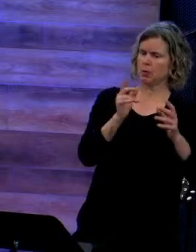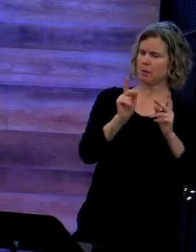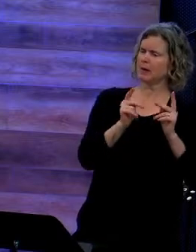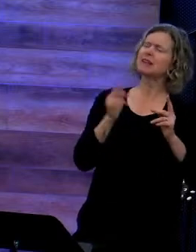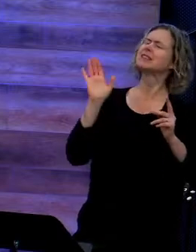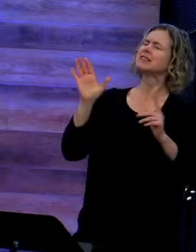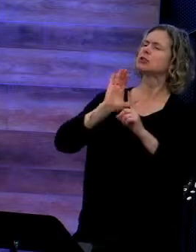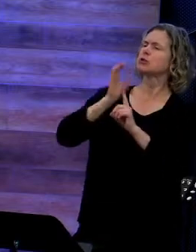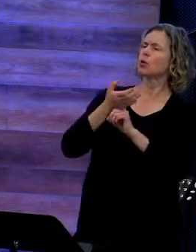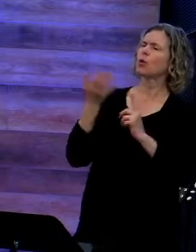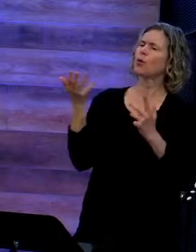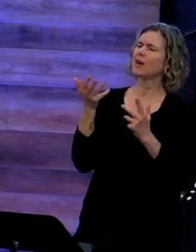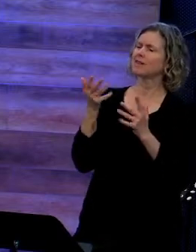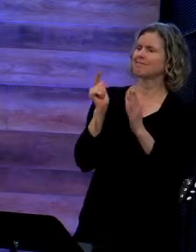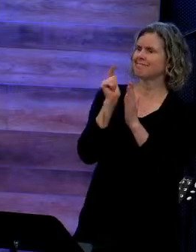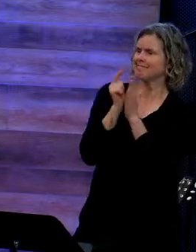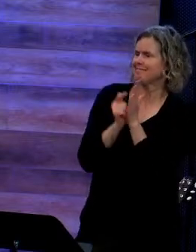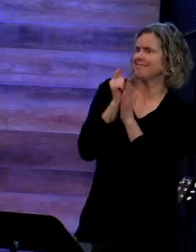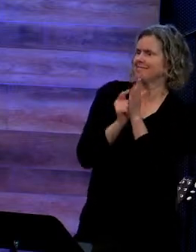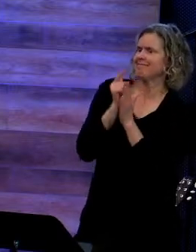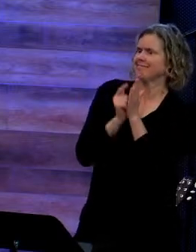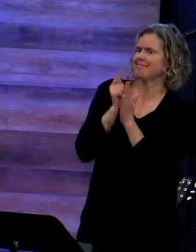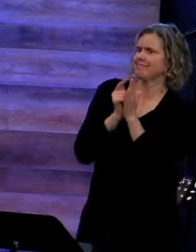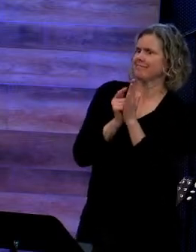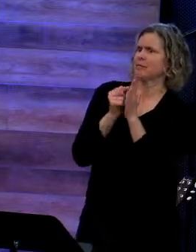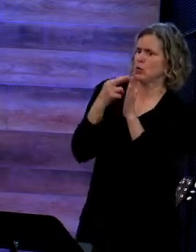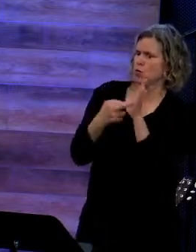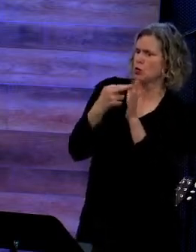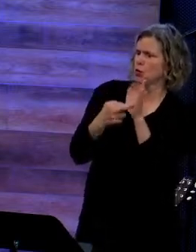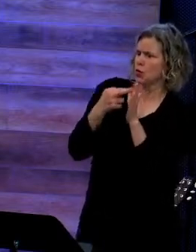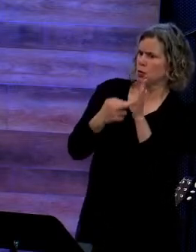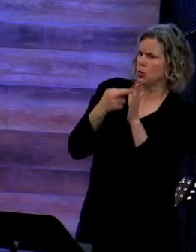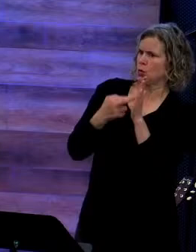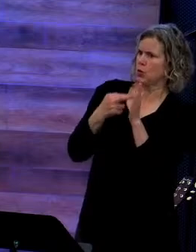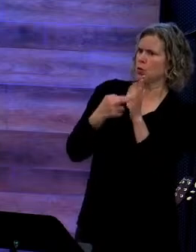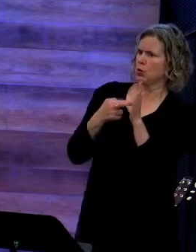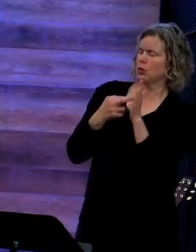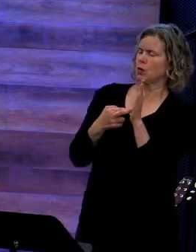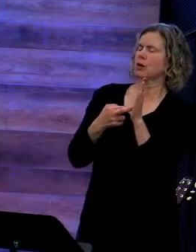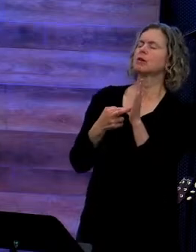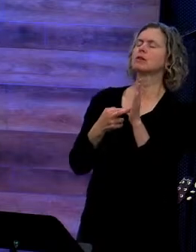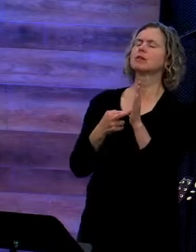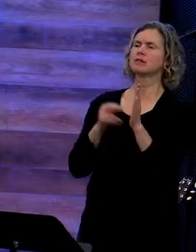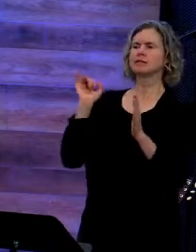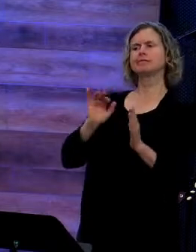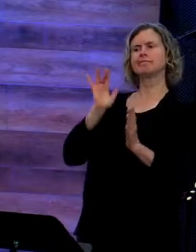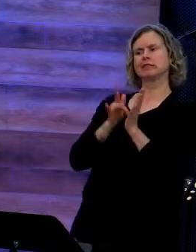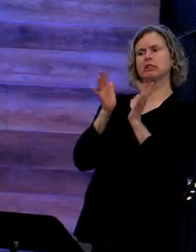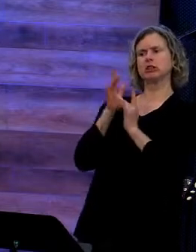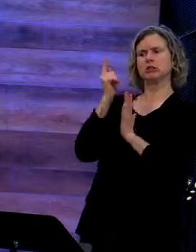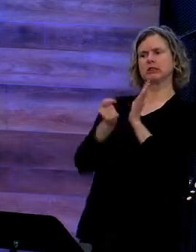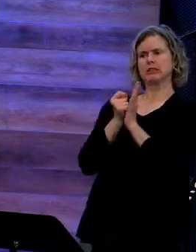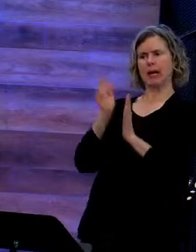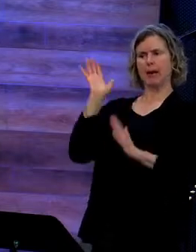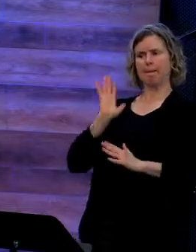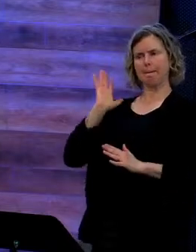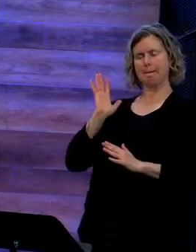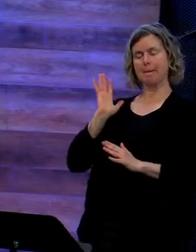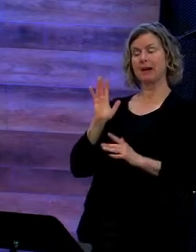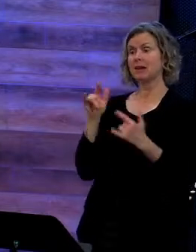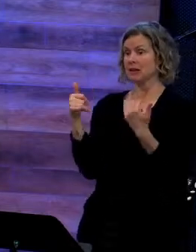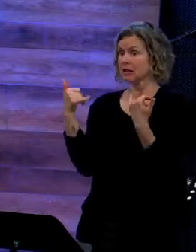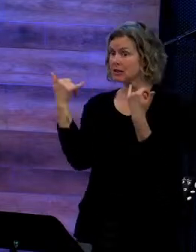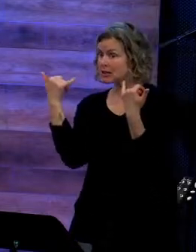culture of strict Sabbatarianism and legalism. Usually it's kind of the other side of the pendulum where people have just kind of forgotten